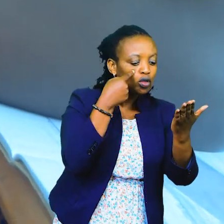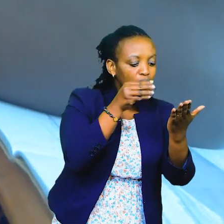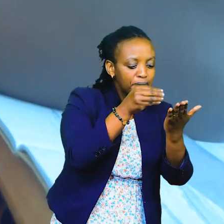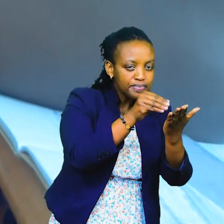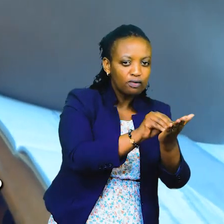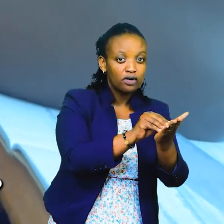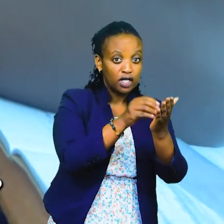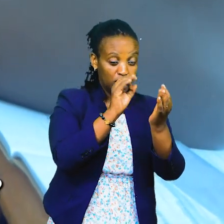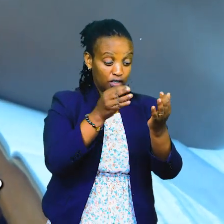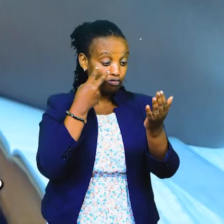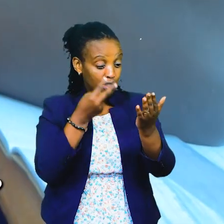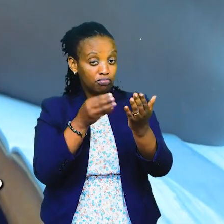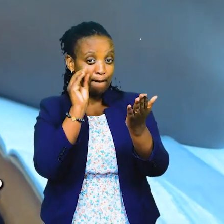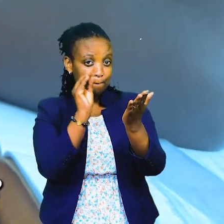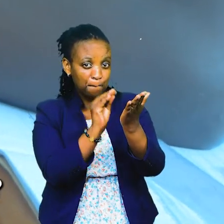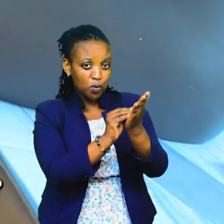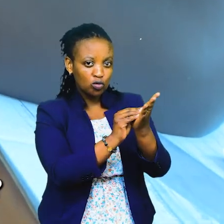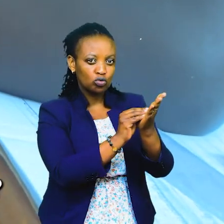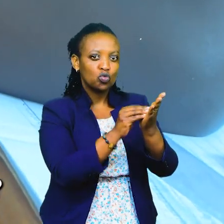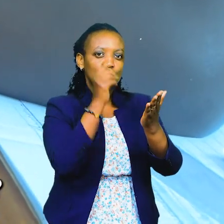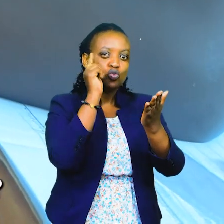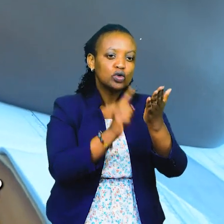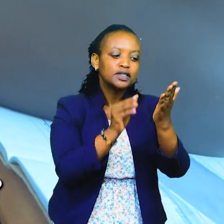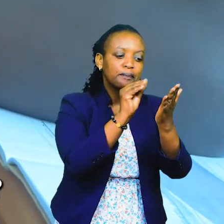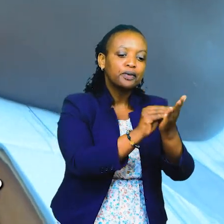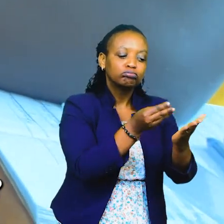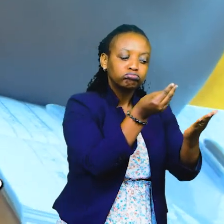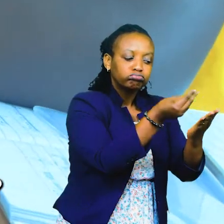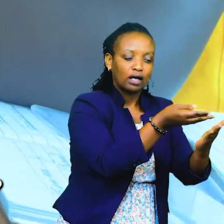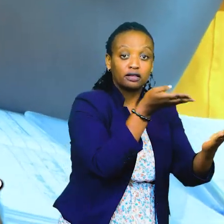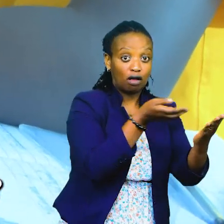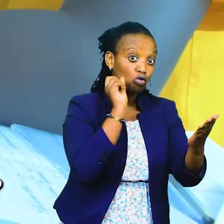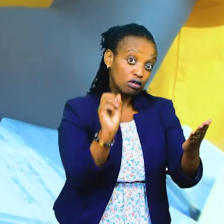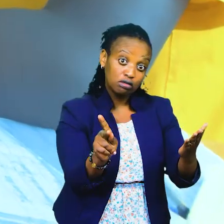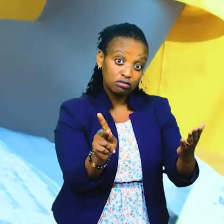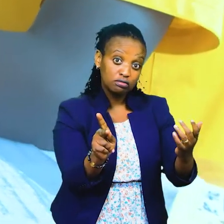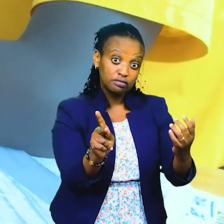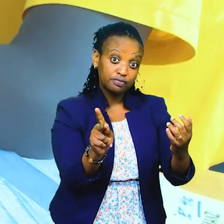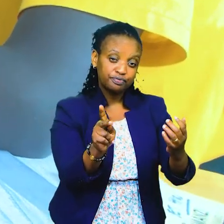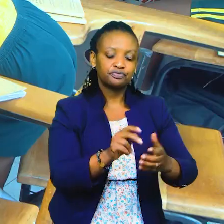you stick. When we are sticking, we put on what we want to stick, we put it there, okay?